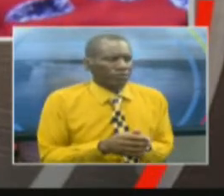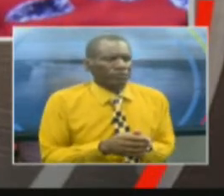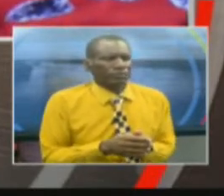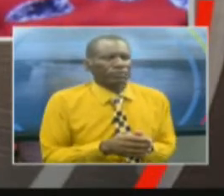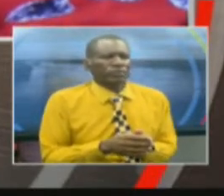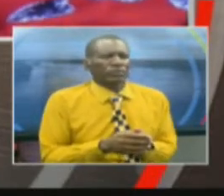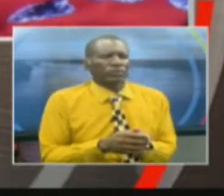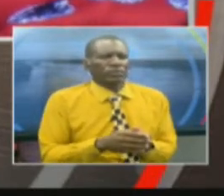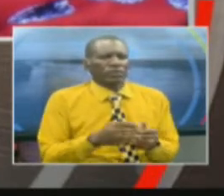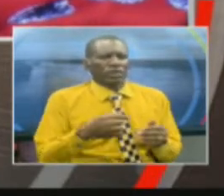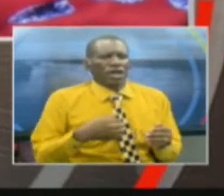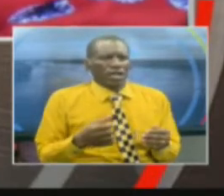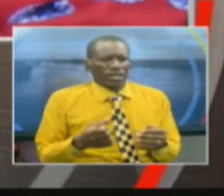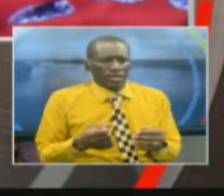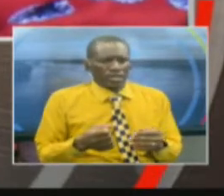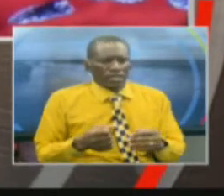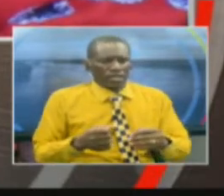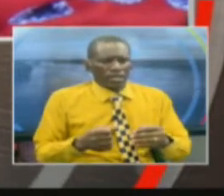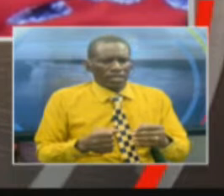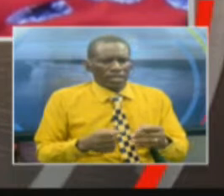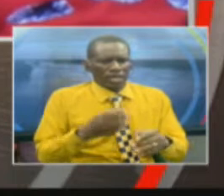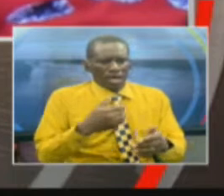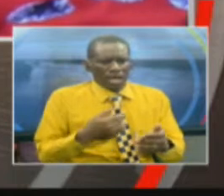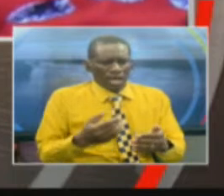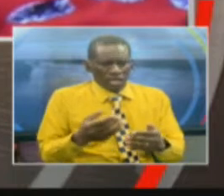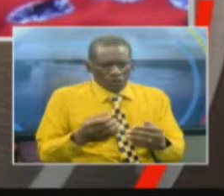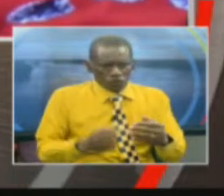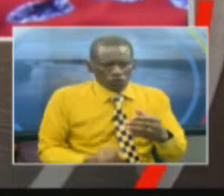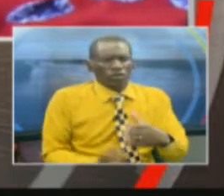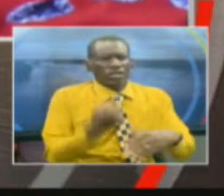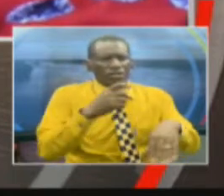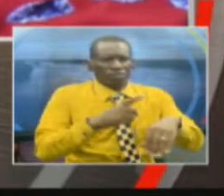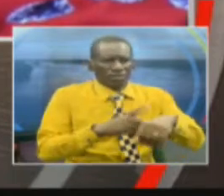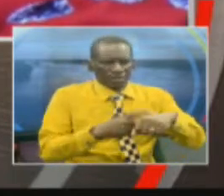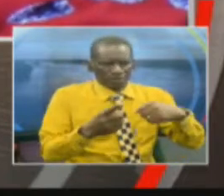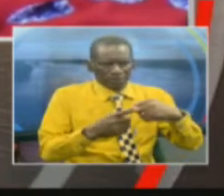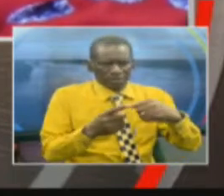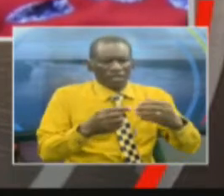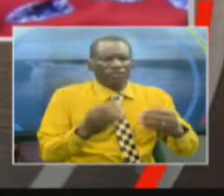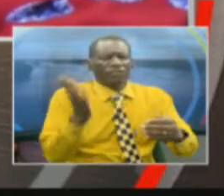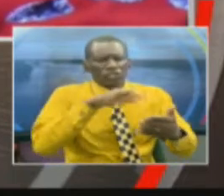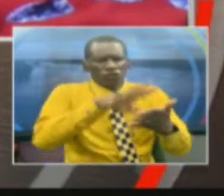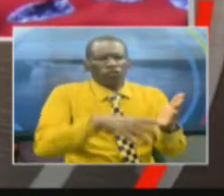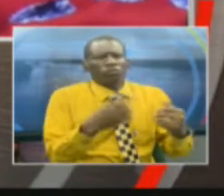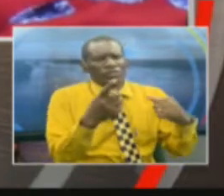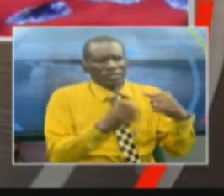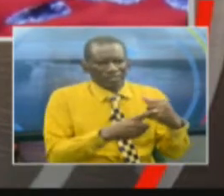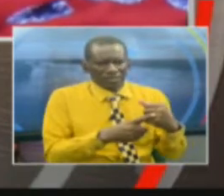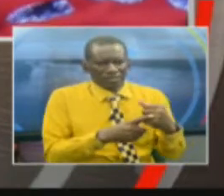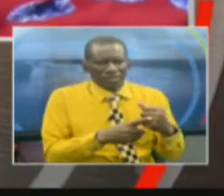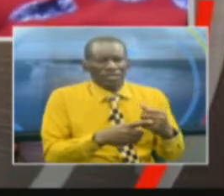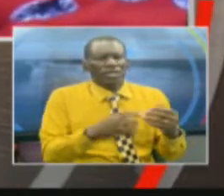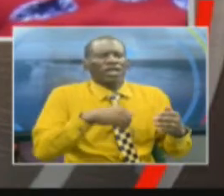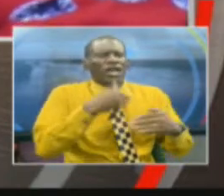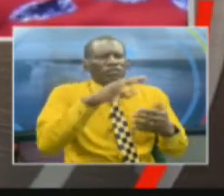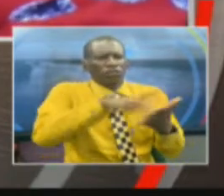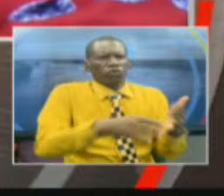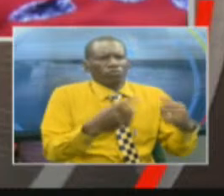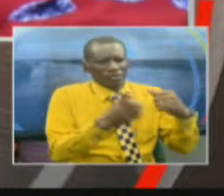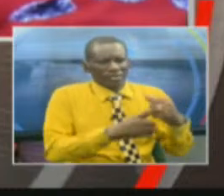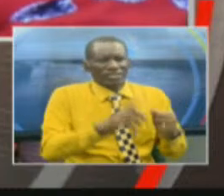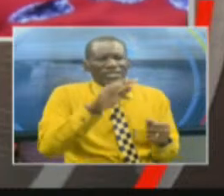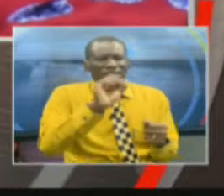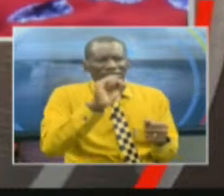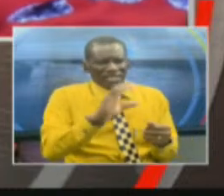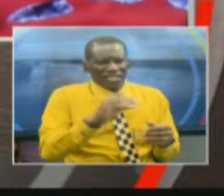I went to Form 6 Thursdays. So after Form 6, you could TSC just, if